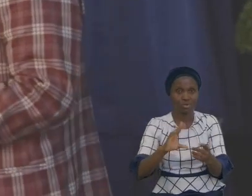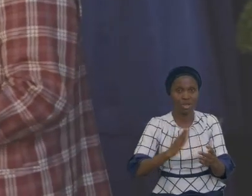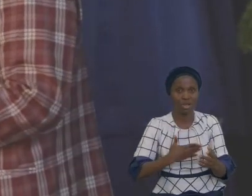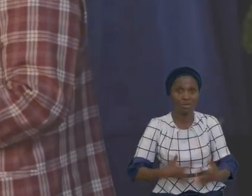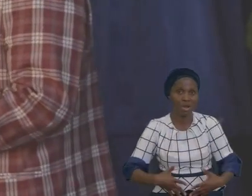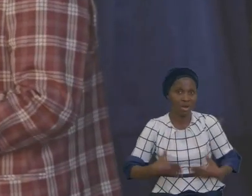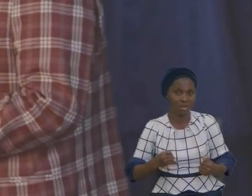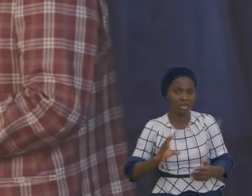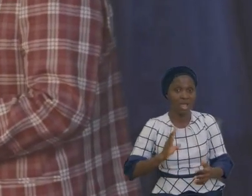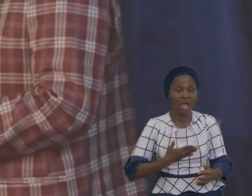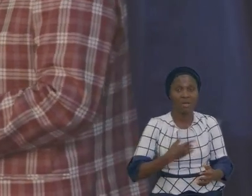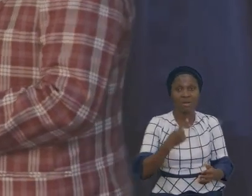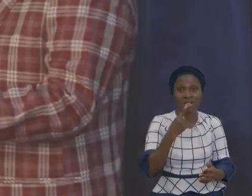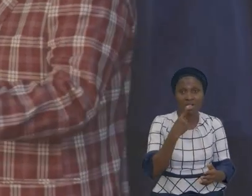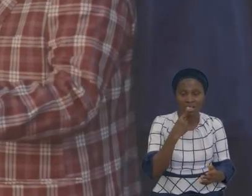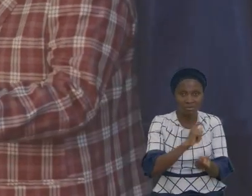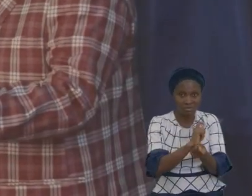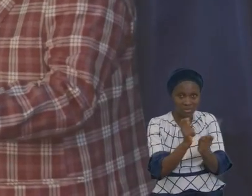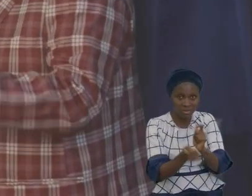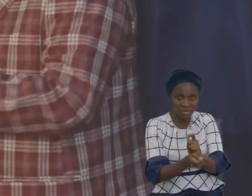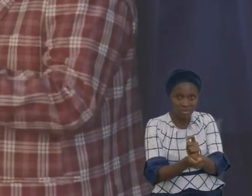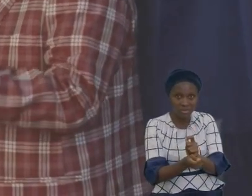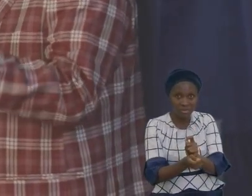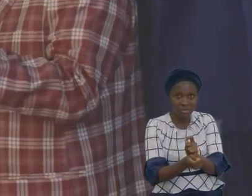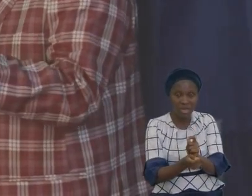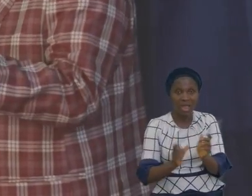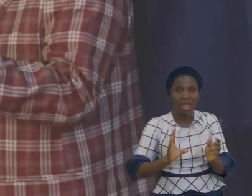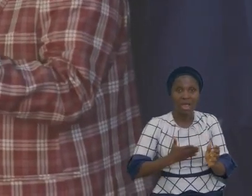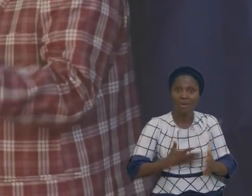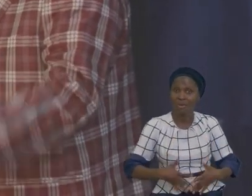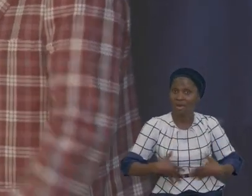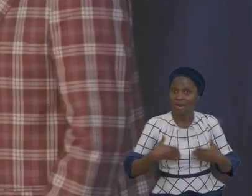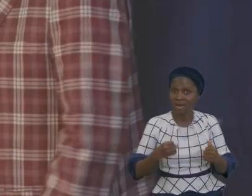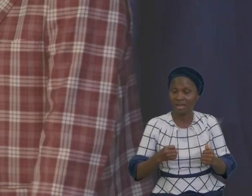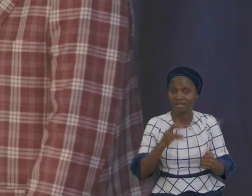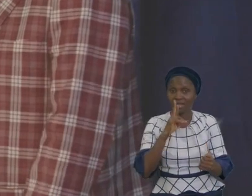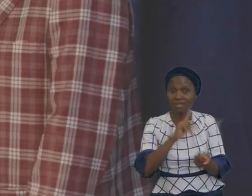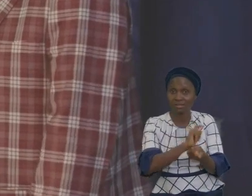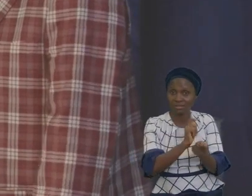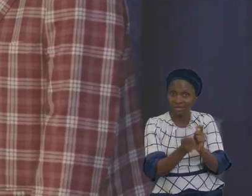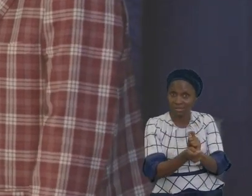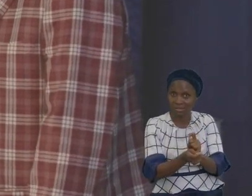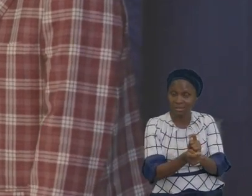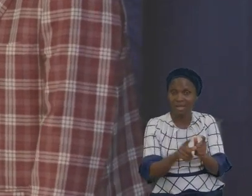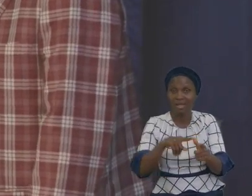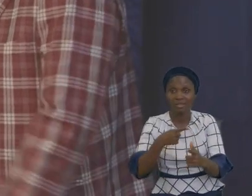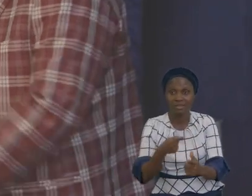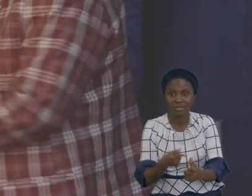are transformed, and then we pray with that cleansed and tame tongues,